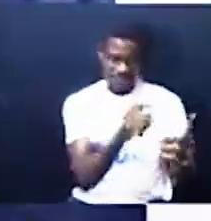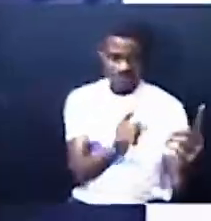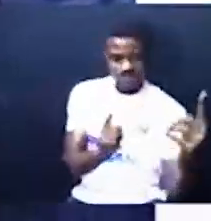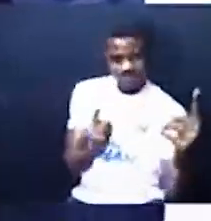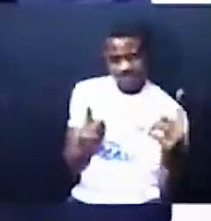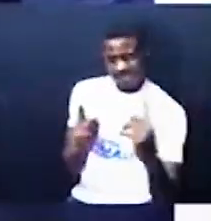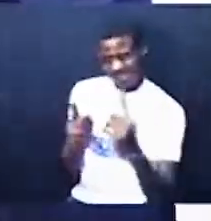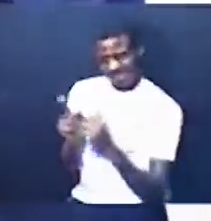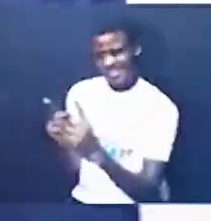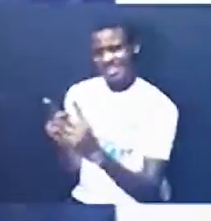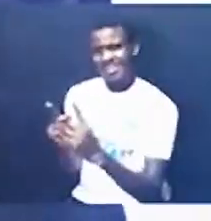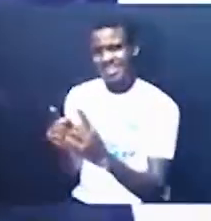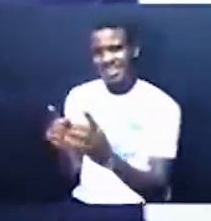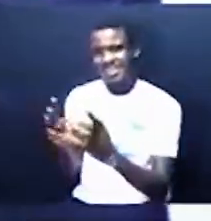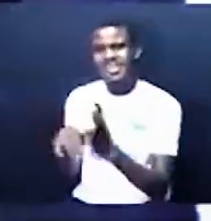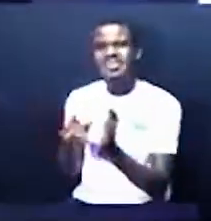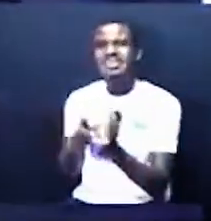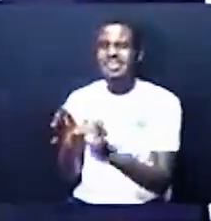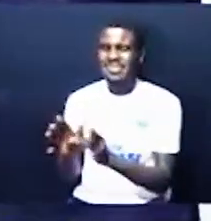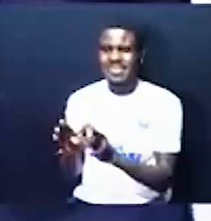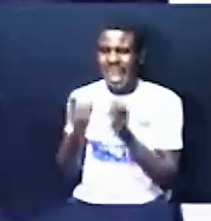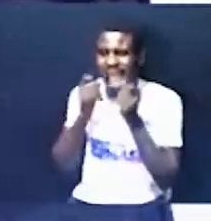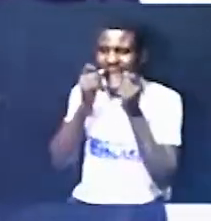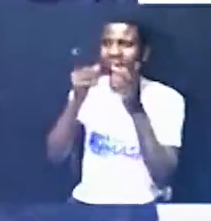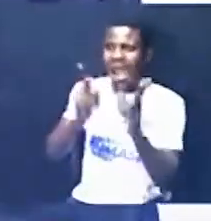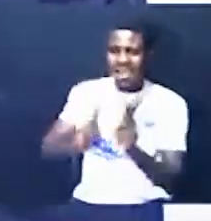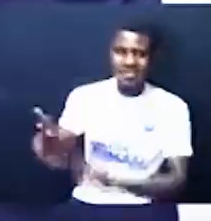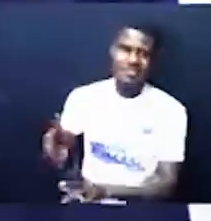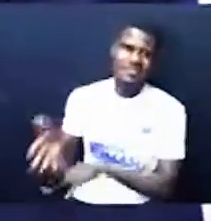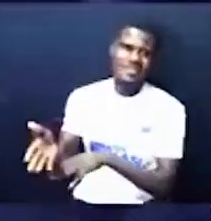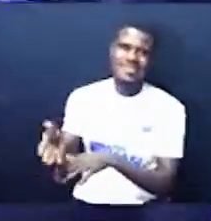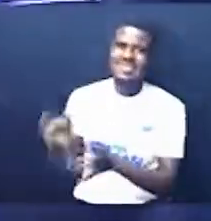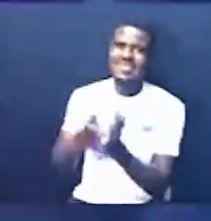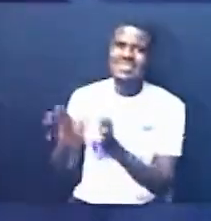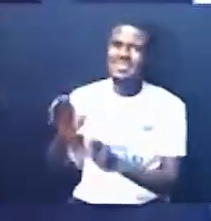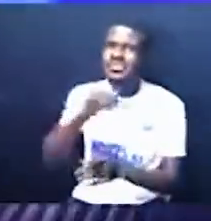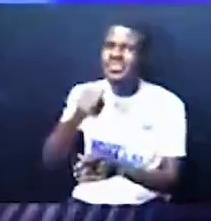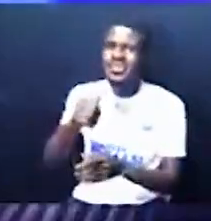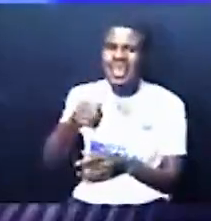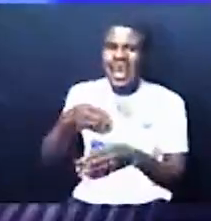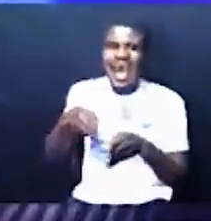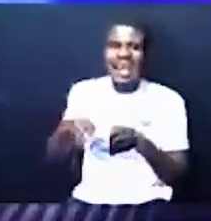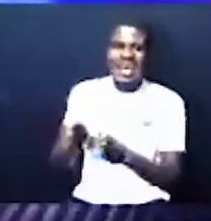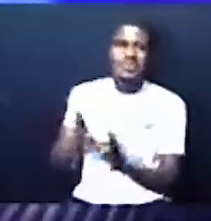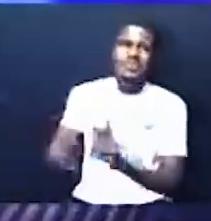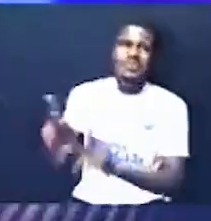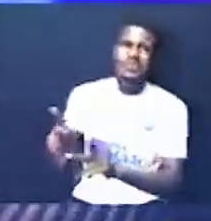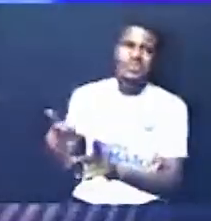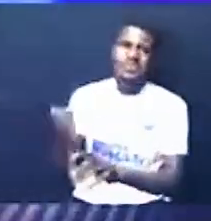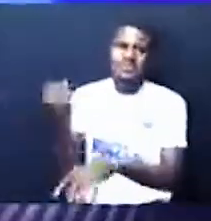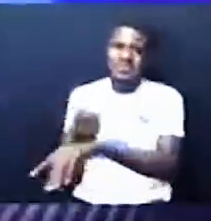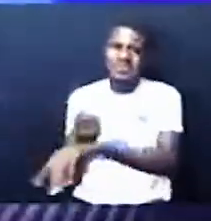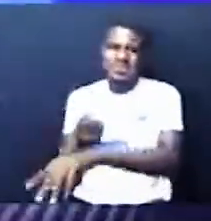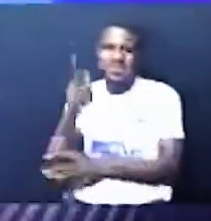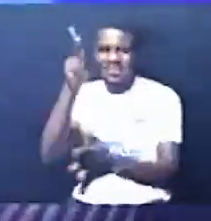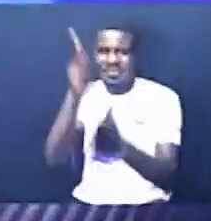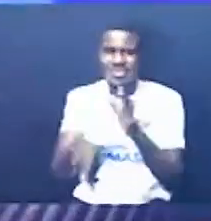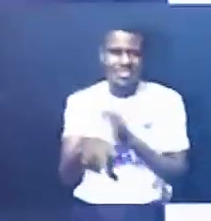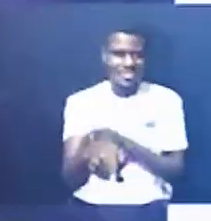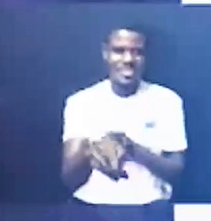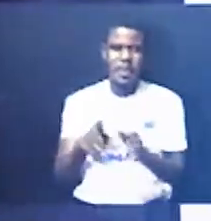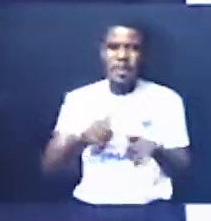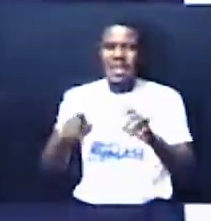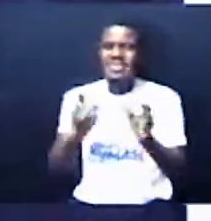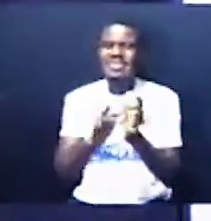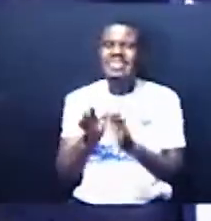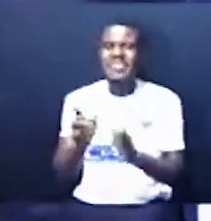of causing people to stone her. Se anka obema nipa asi na bo no. First word that came out of his mouth.